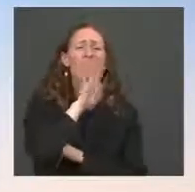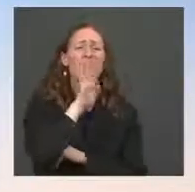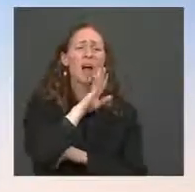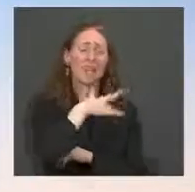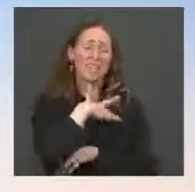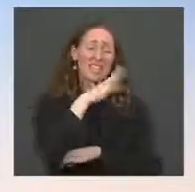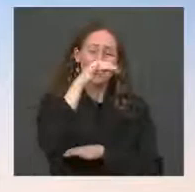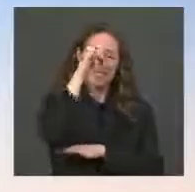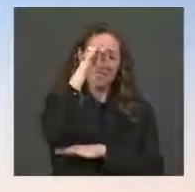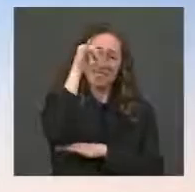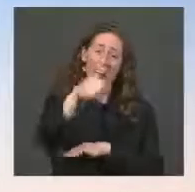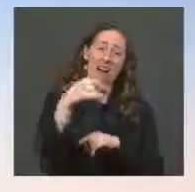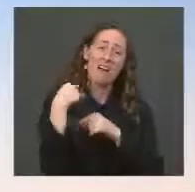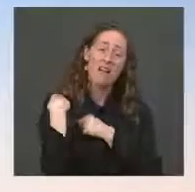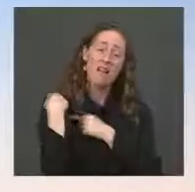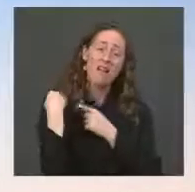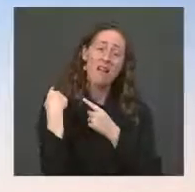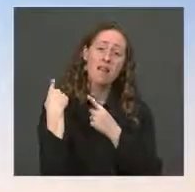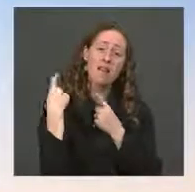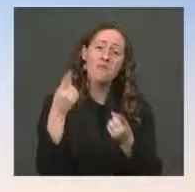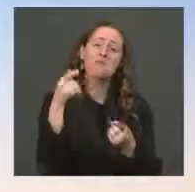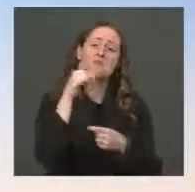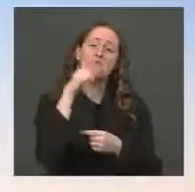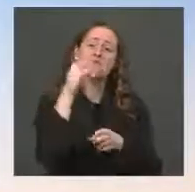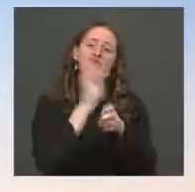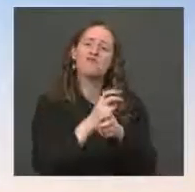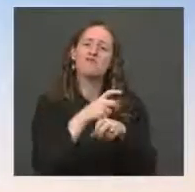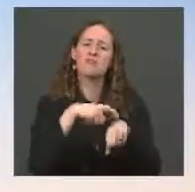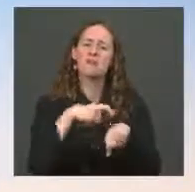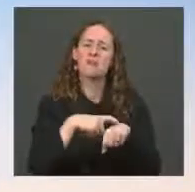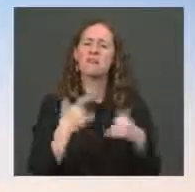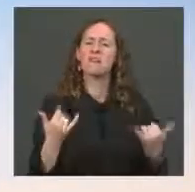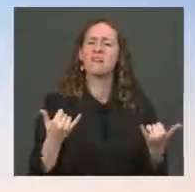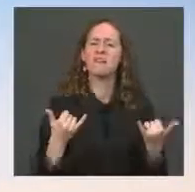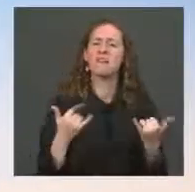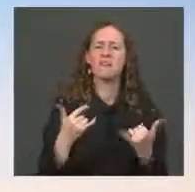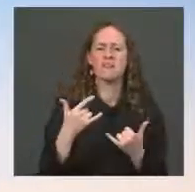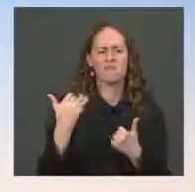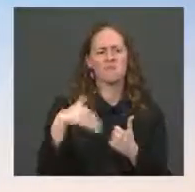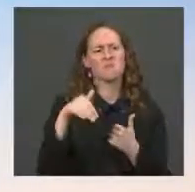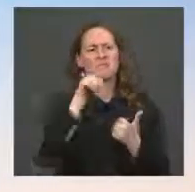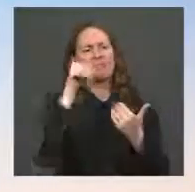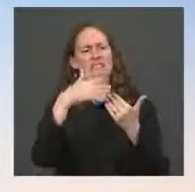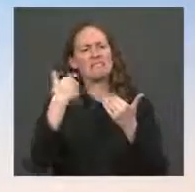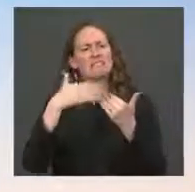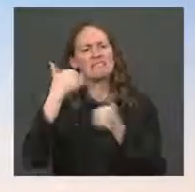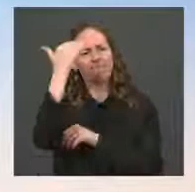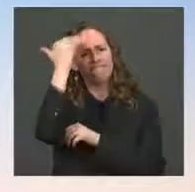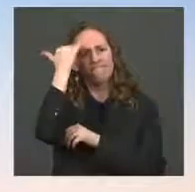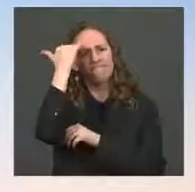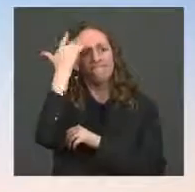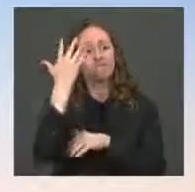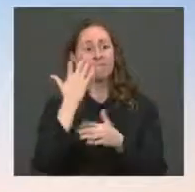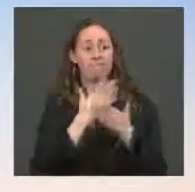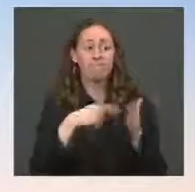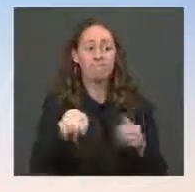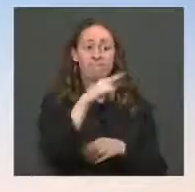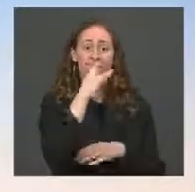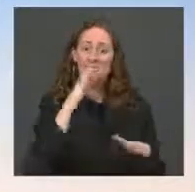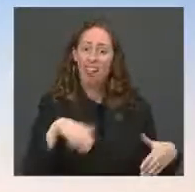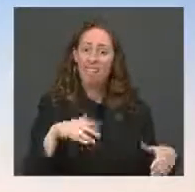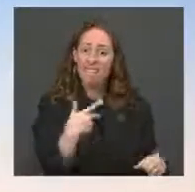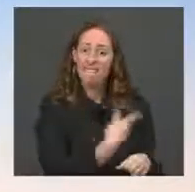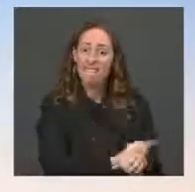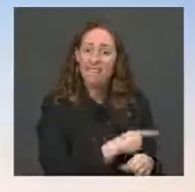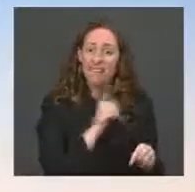navigating through what has been a difficult time in this country for people across the country, whether it's because you have kids who are not yet vaccinated, whether it's because you're not able